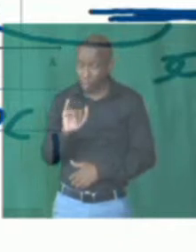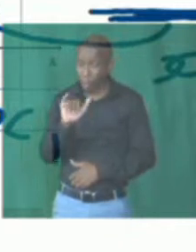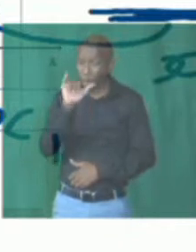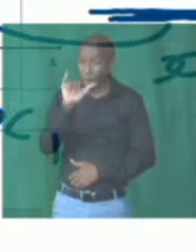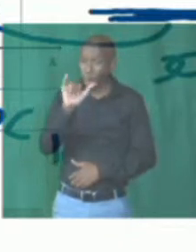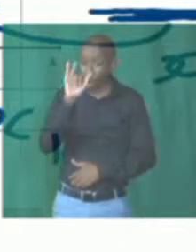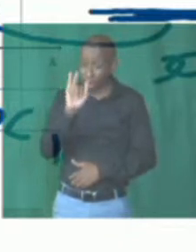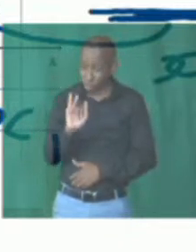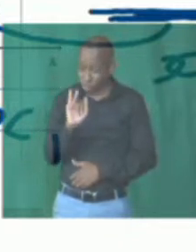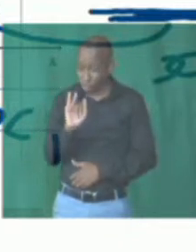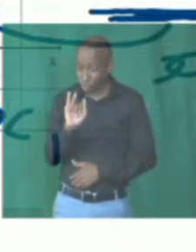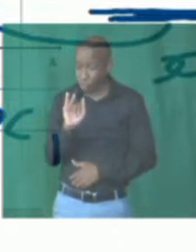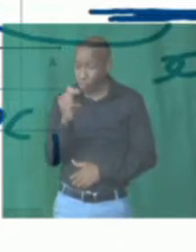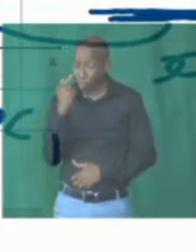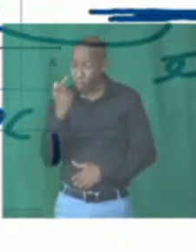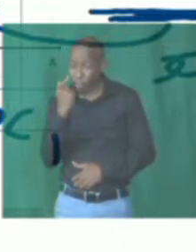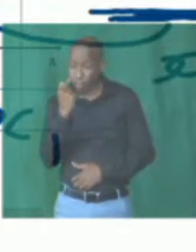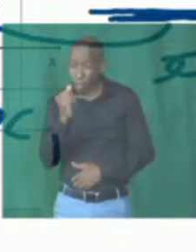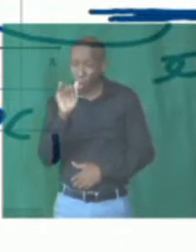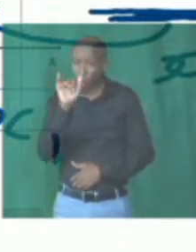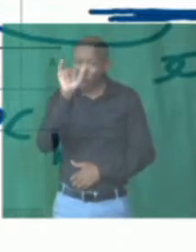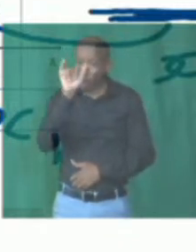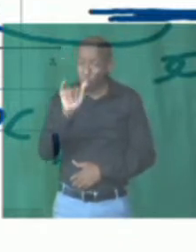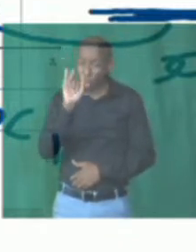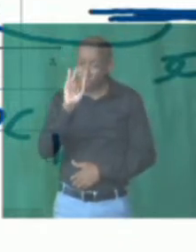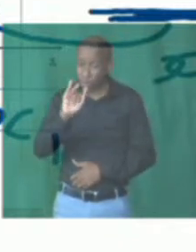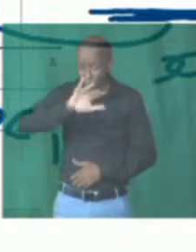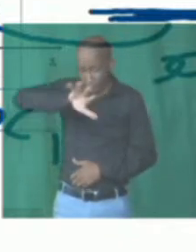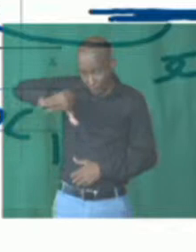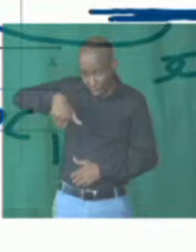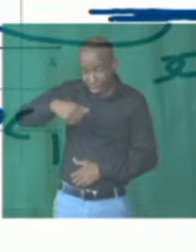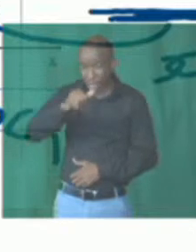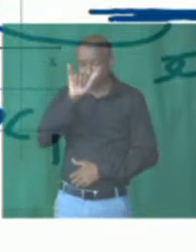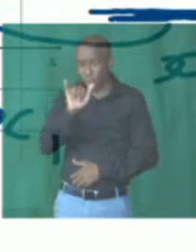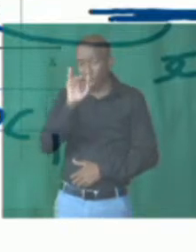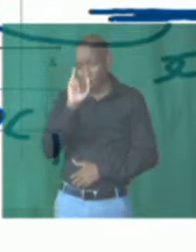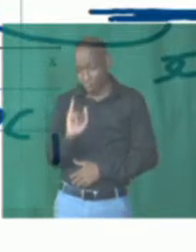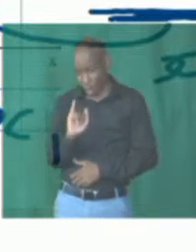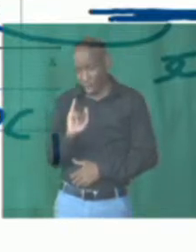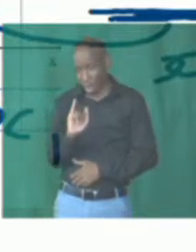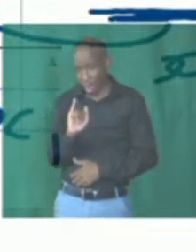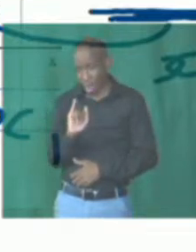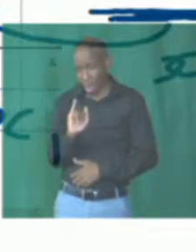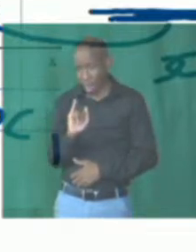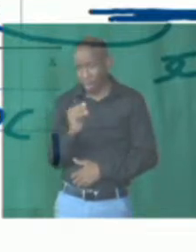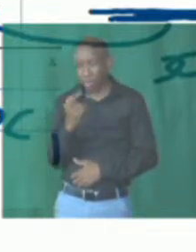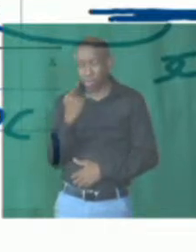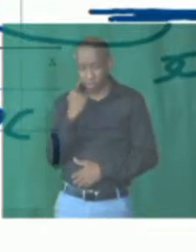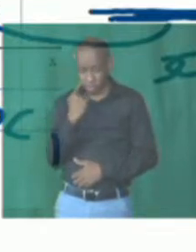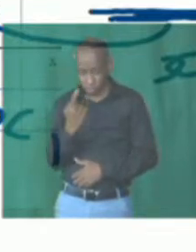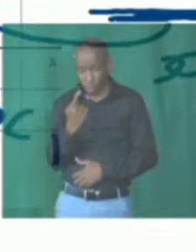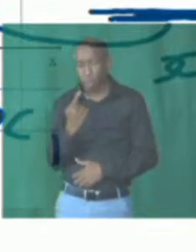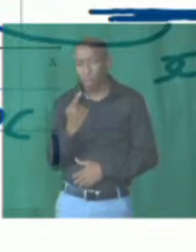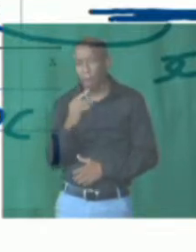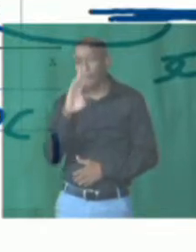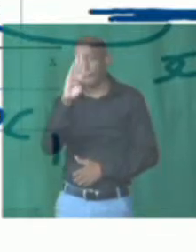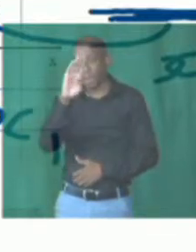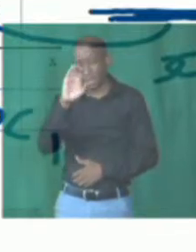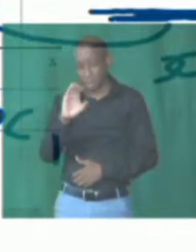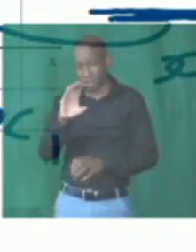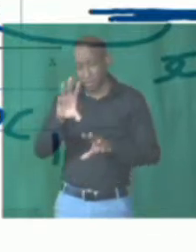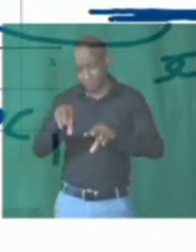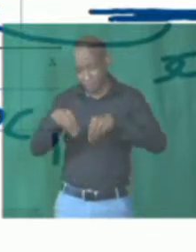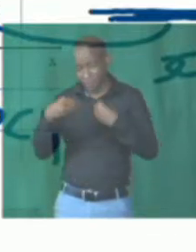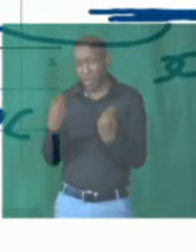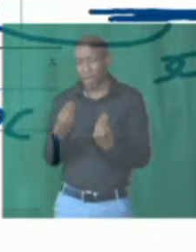the second y coordinate, which is y2, you minus it with y1, you get BC. You substitute